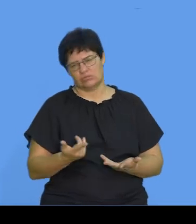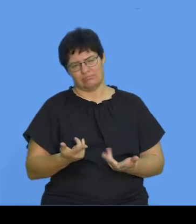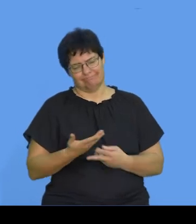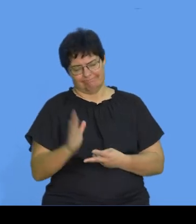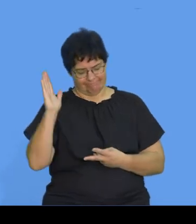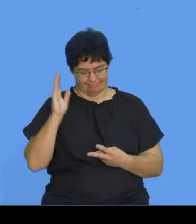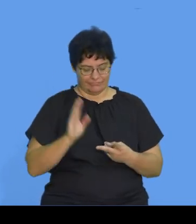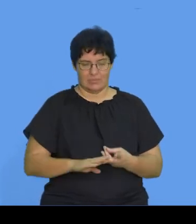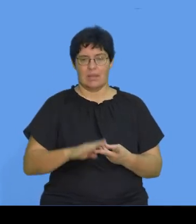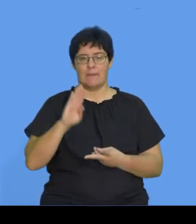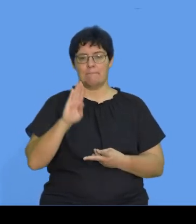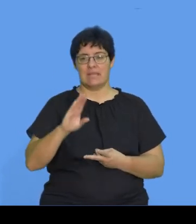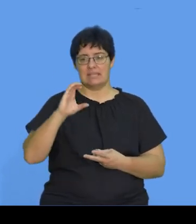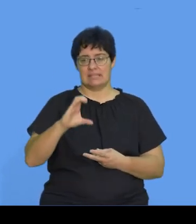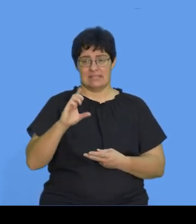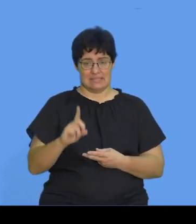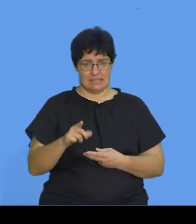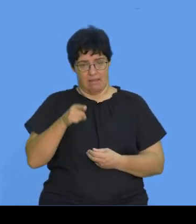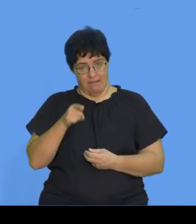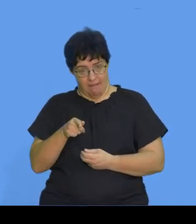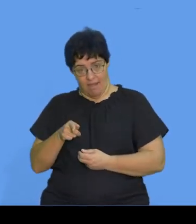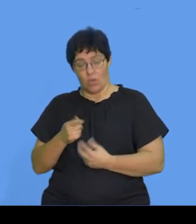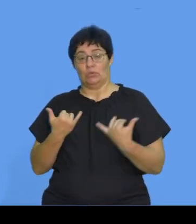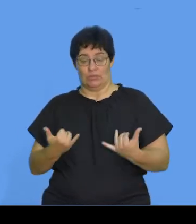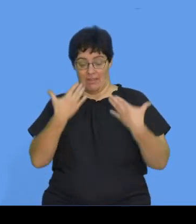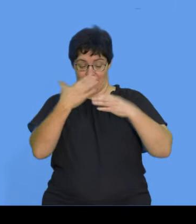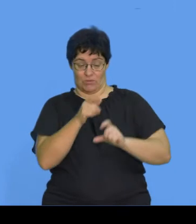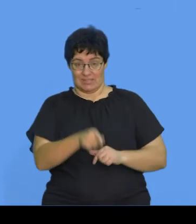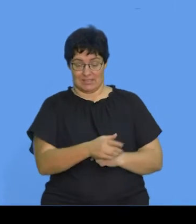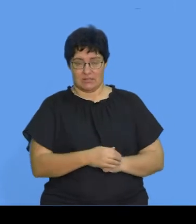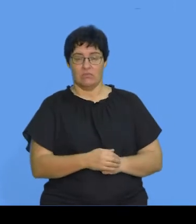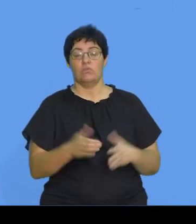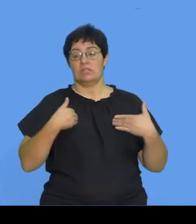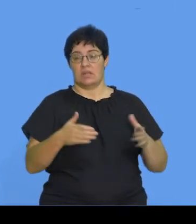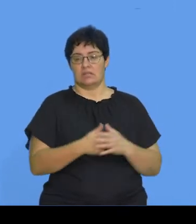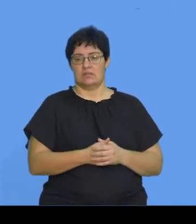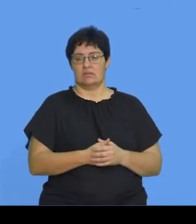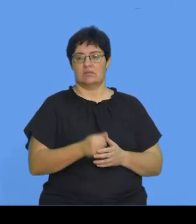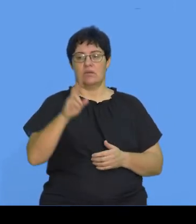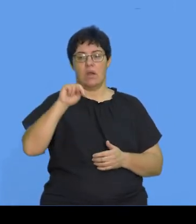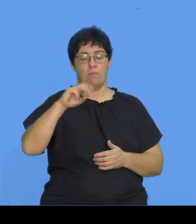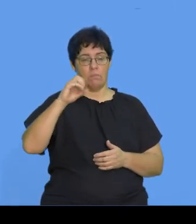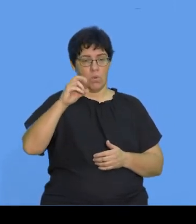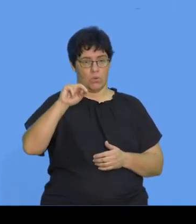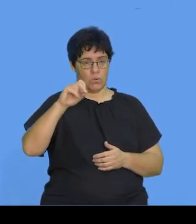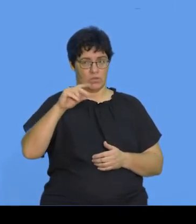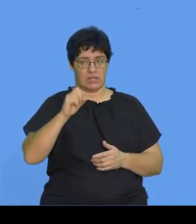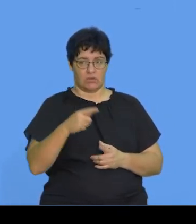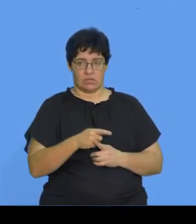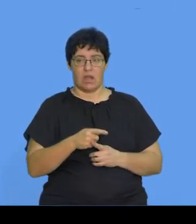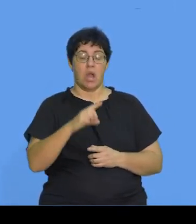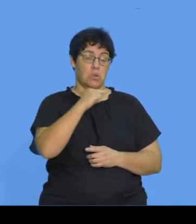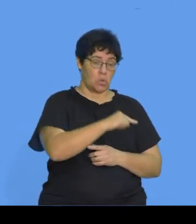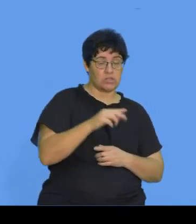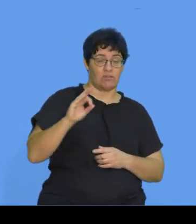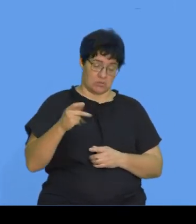giveaway. B, C, and D are the work that we have done today. So let's start. Are there monosaccharides? I say to you, glucose